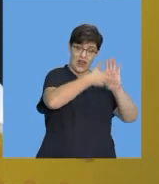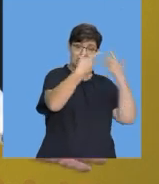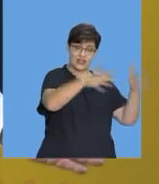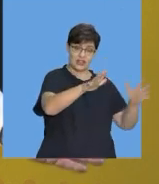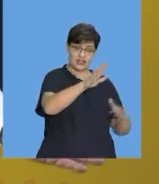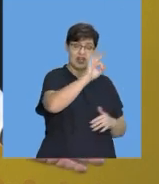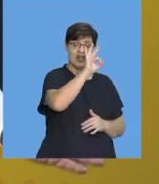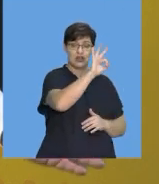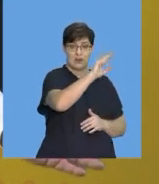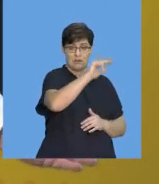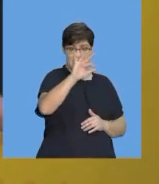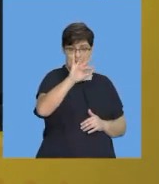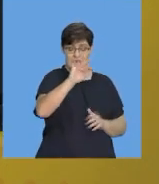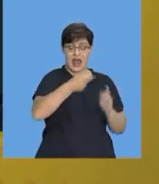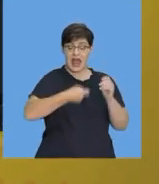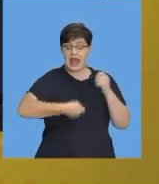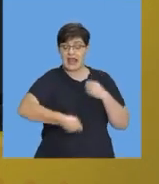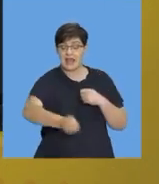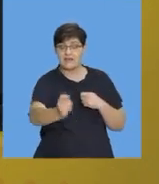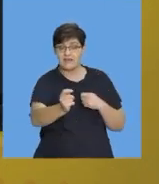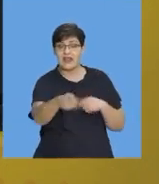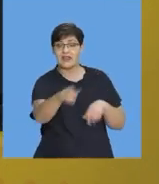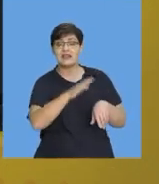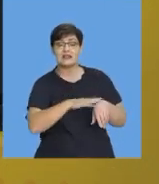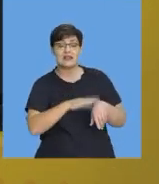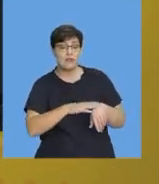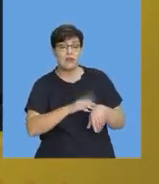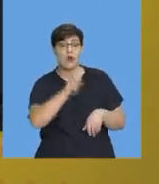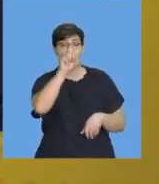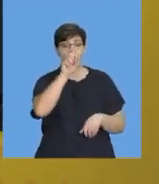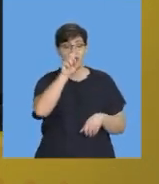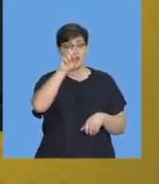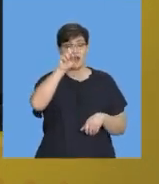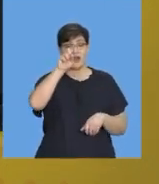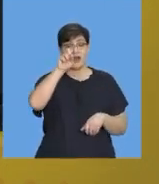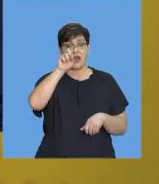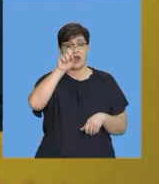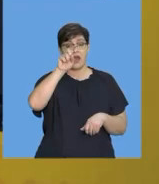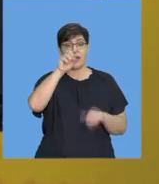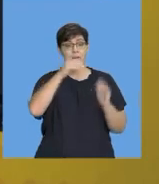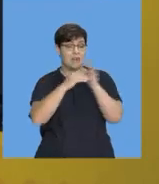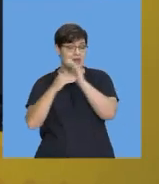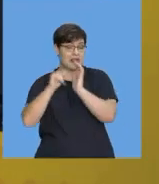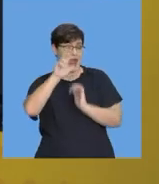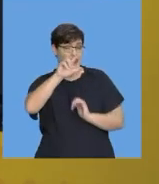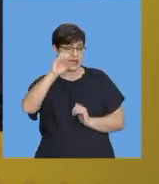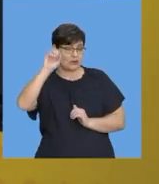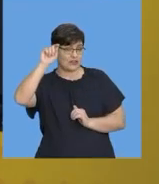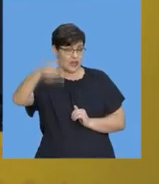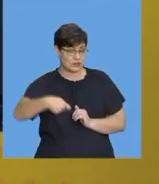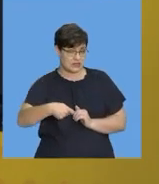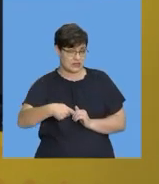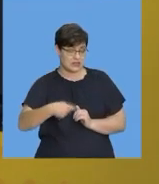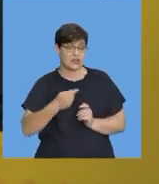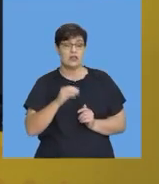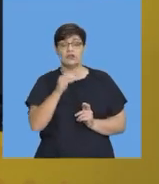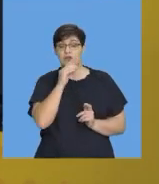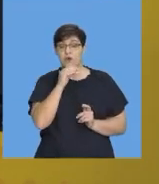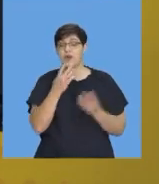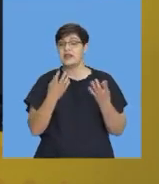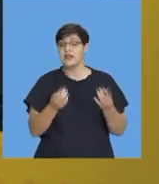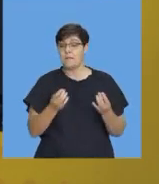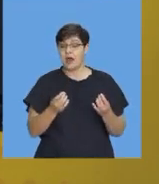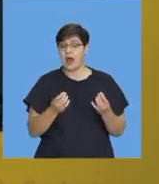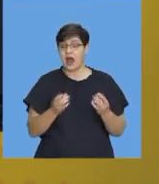authorized was 3 million, issued at that point was 1,800,000. So obviously you can see